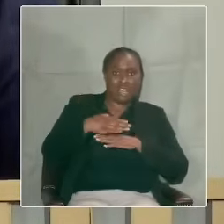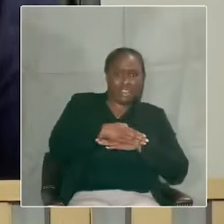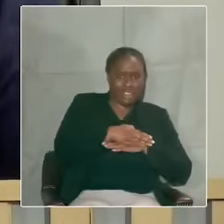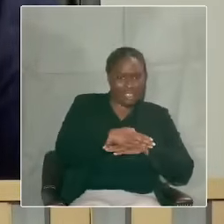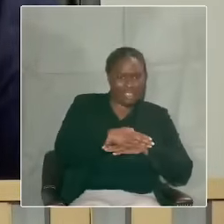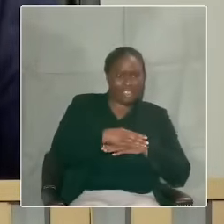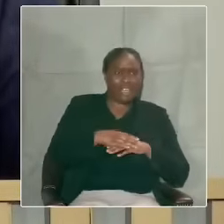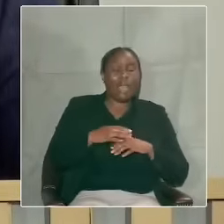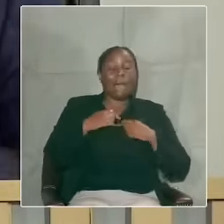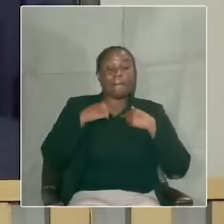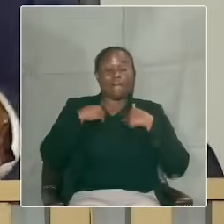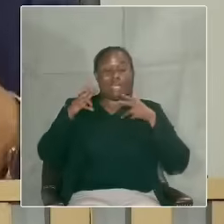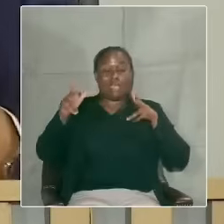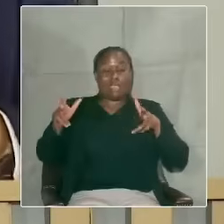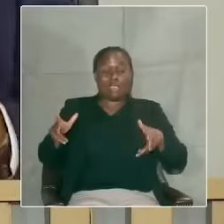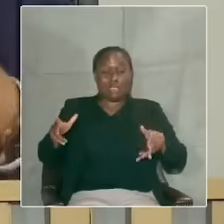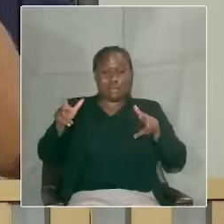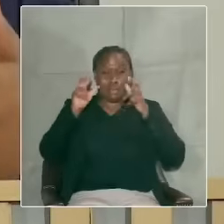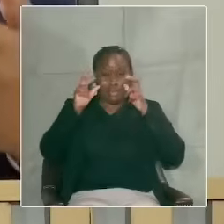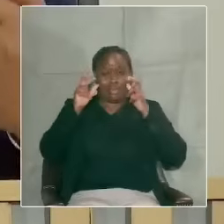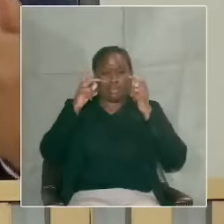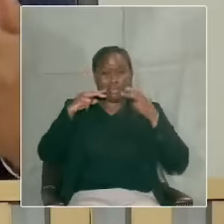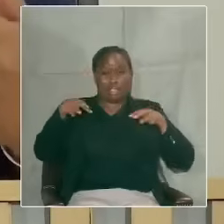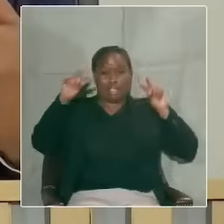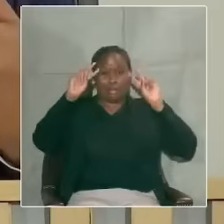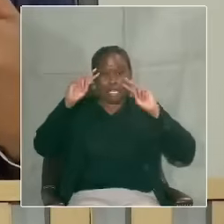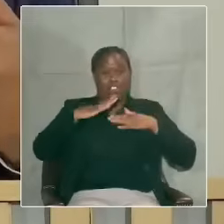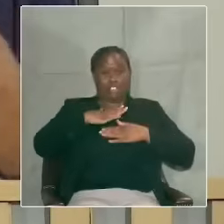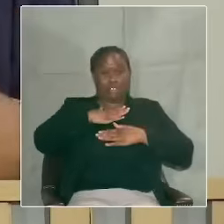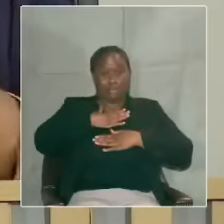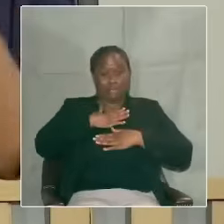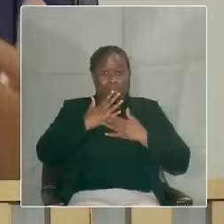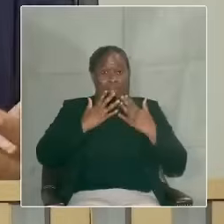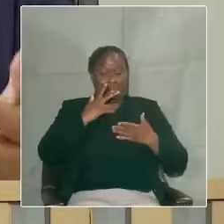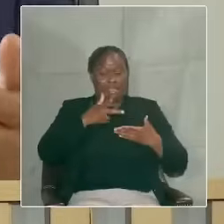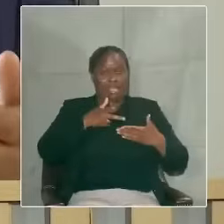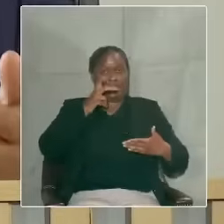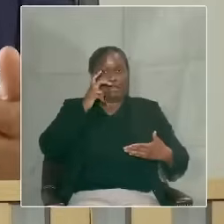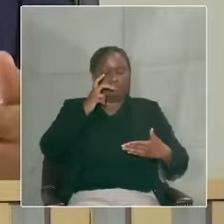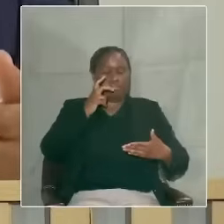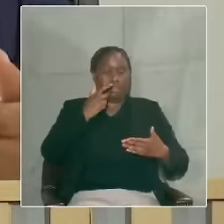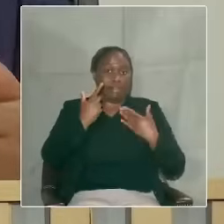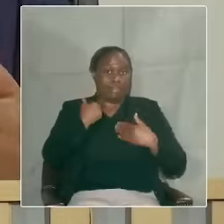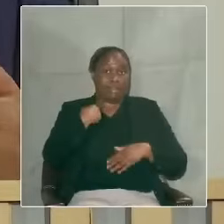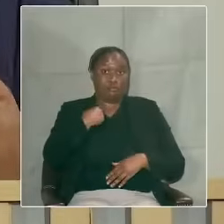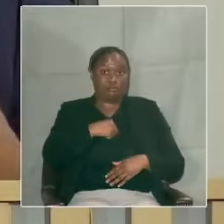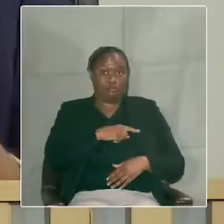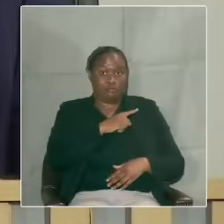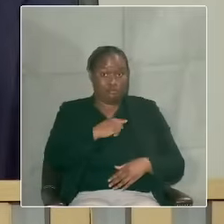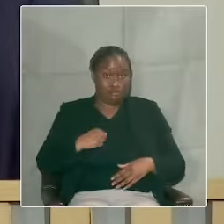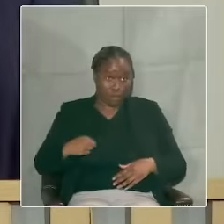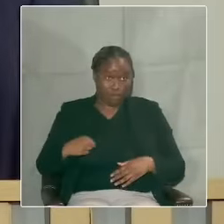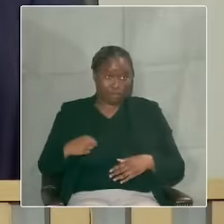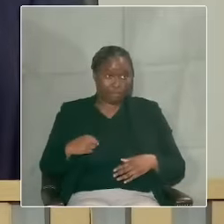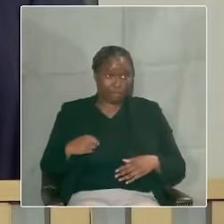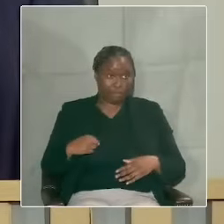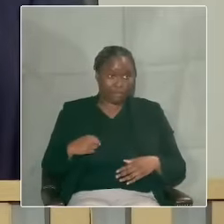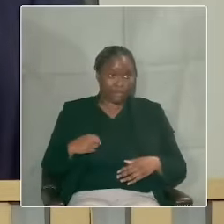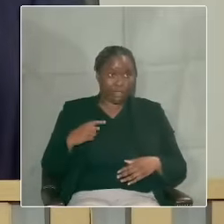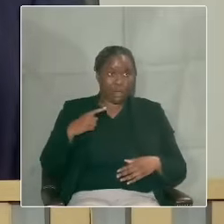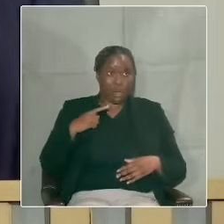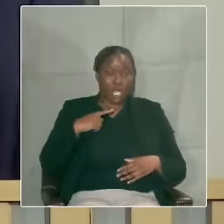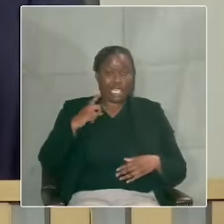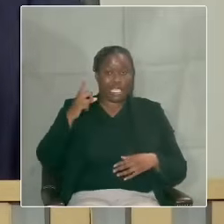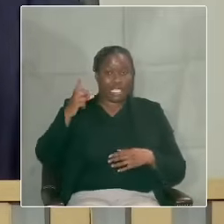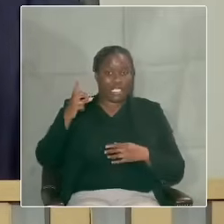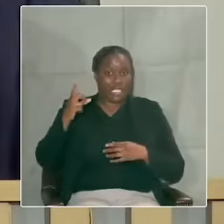Let's say my interpretation as a person maybe was wrong to say maybe this is still part of